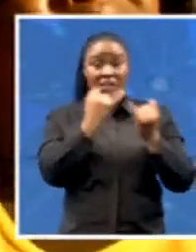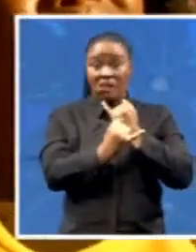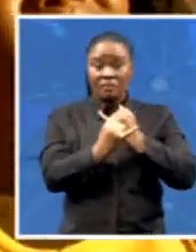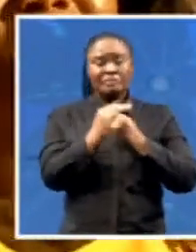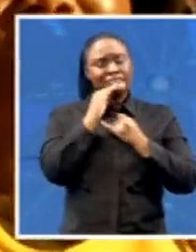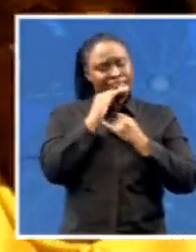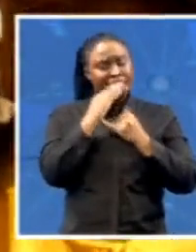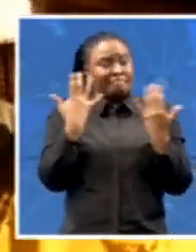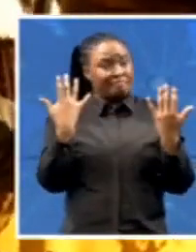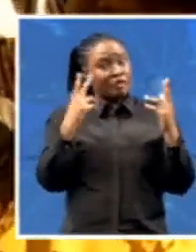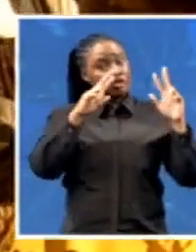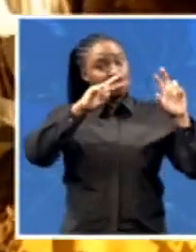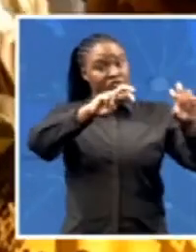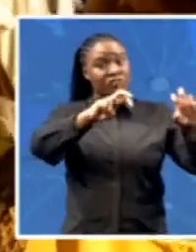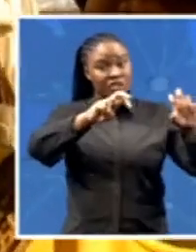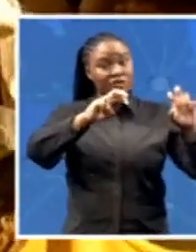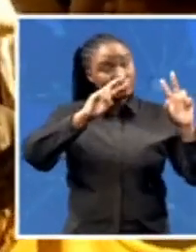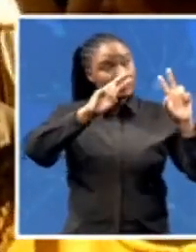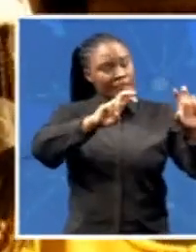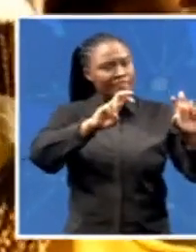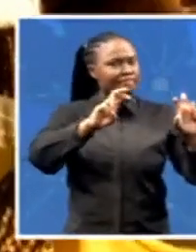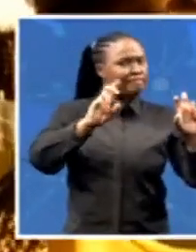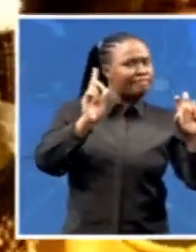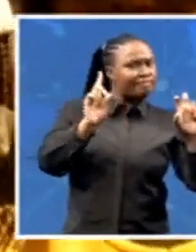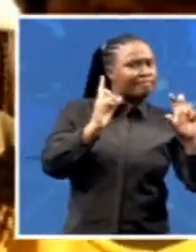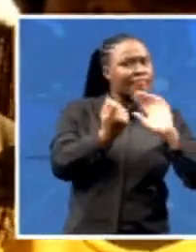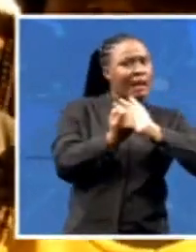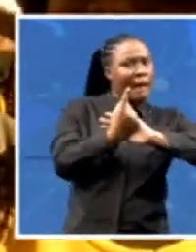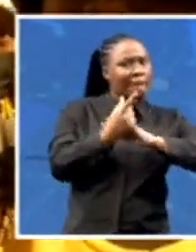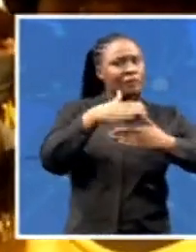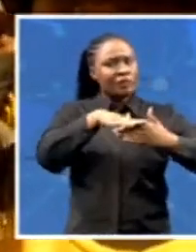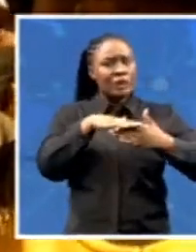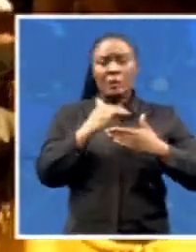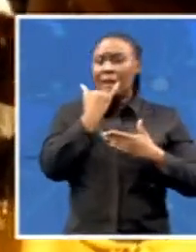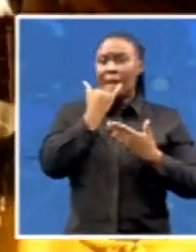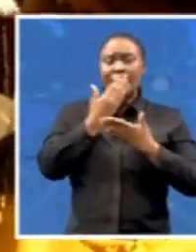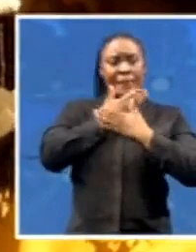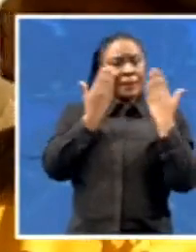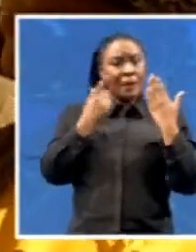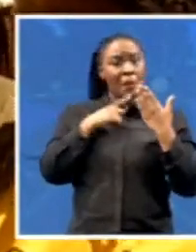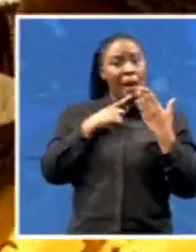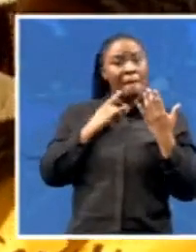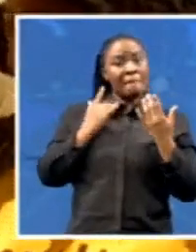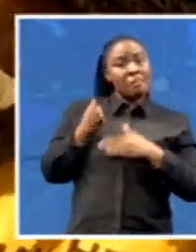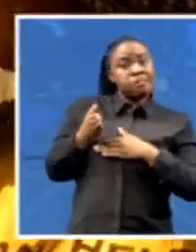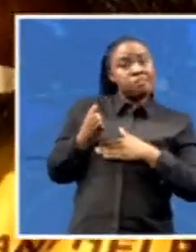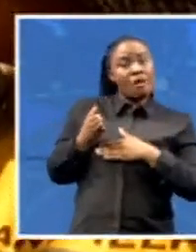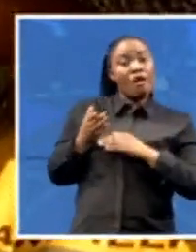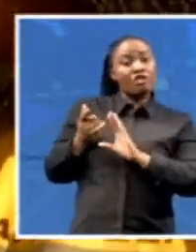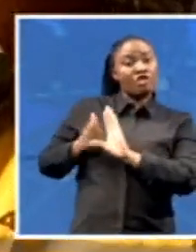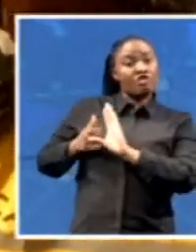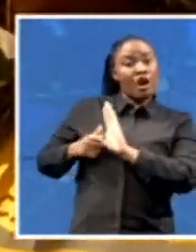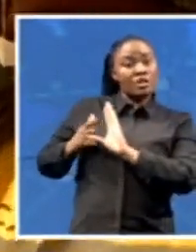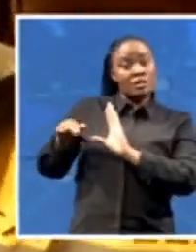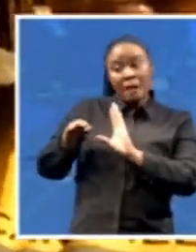inspection. Obviously, we're not happy. We're here in town. I was in the garage and I realized something is wrong in the town. We came running